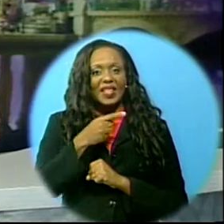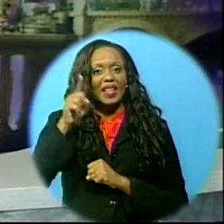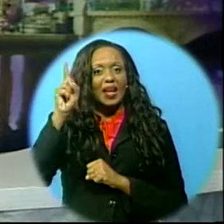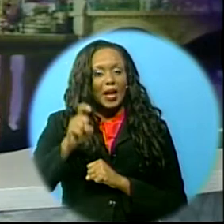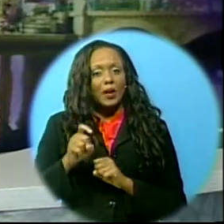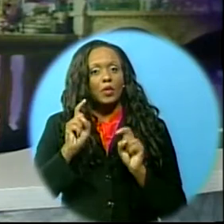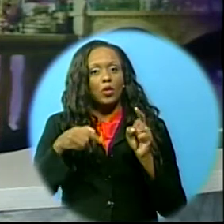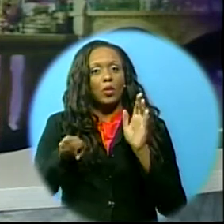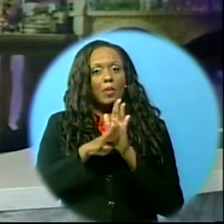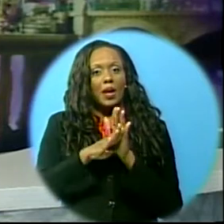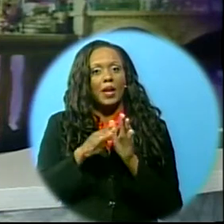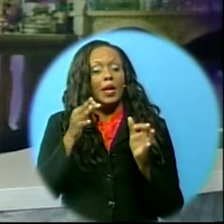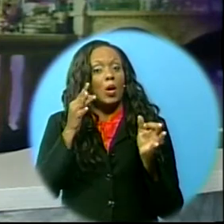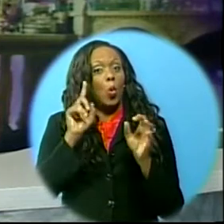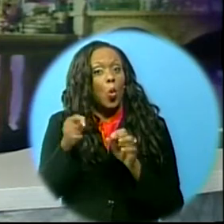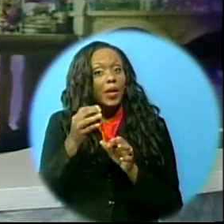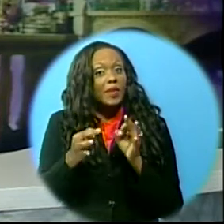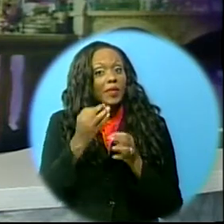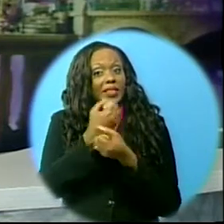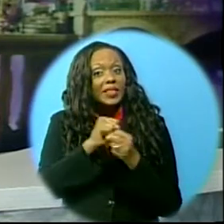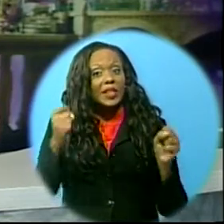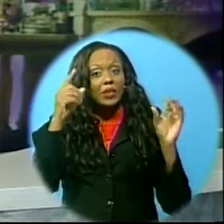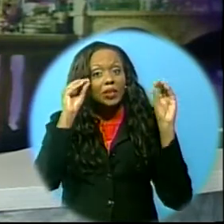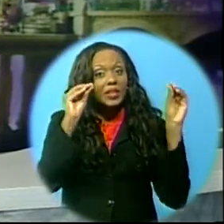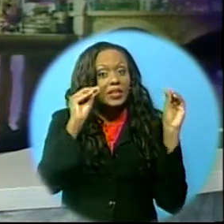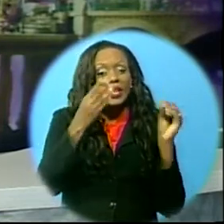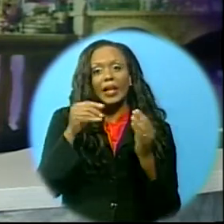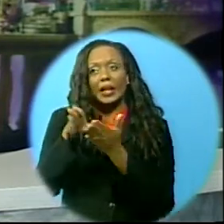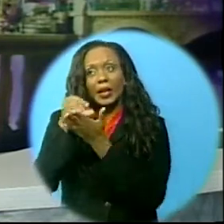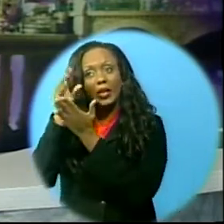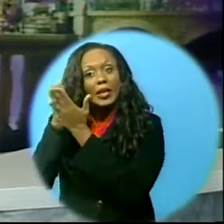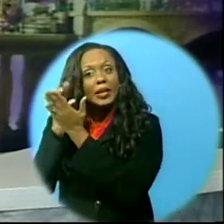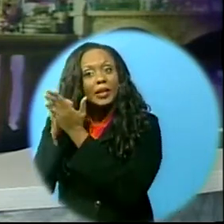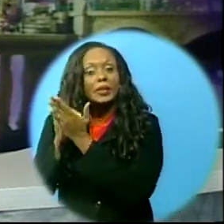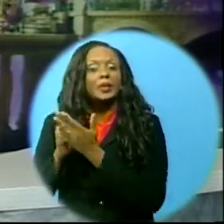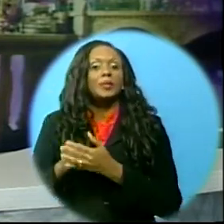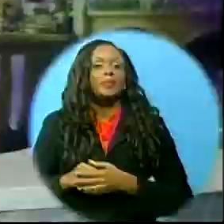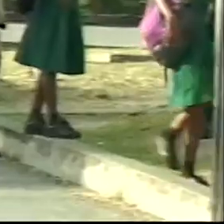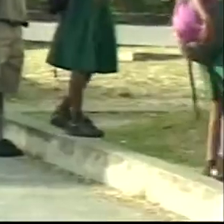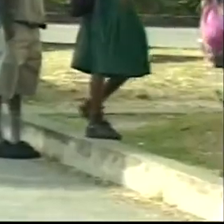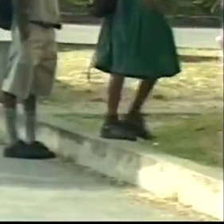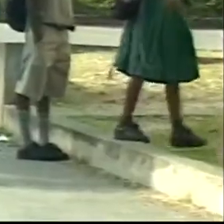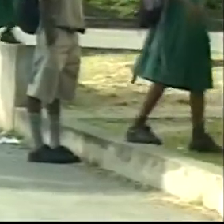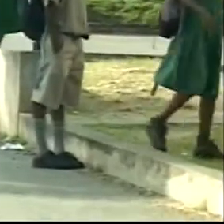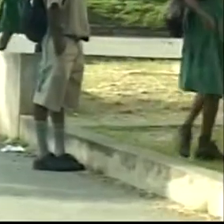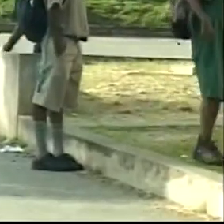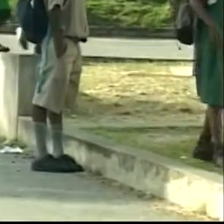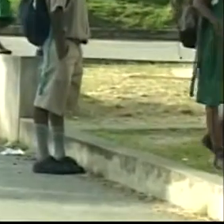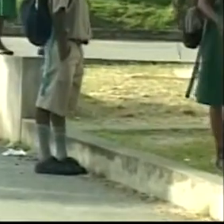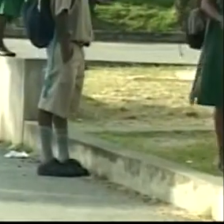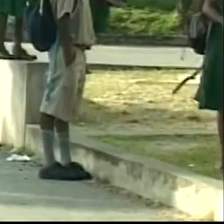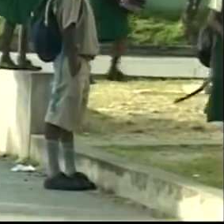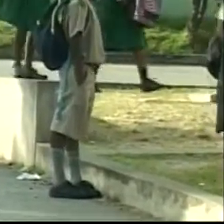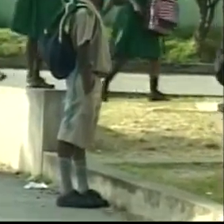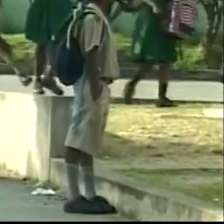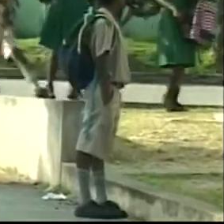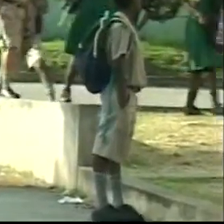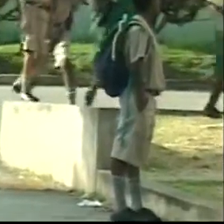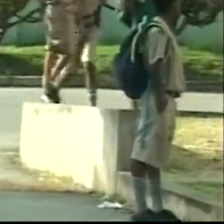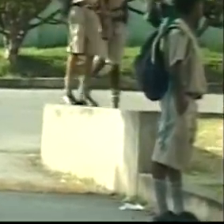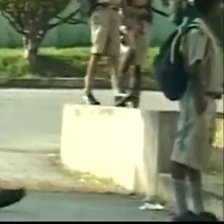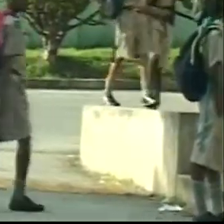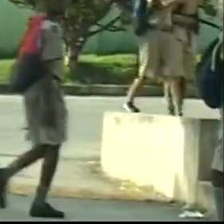proviso that the environment would be safe for teaching and learning. A check over at Parkinson revealed that the day